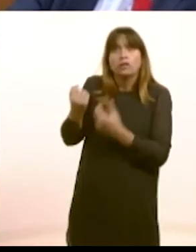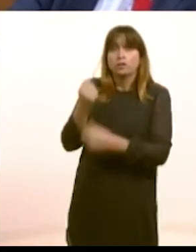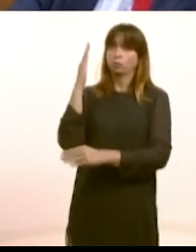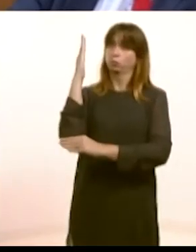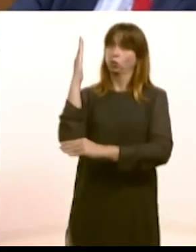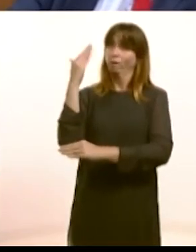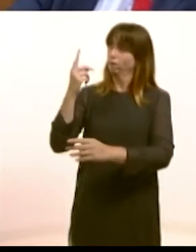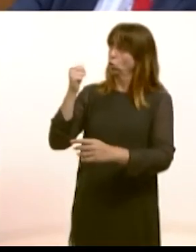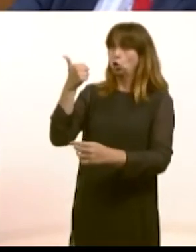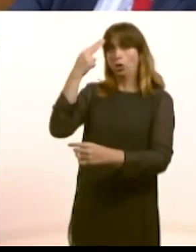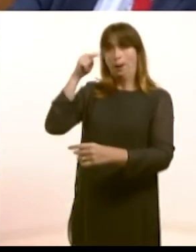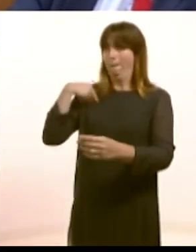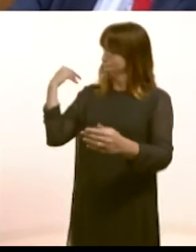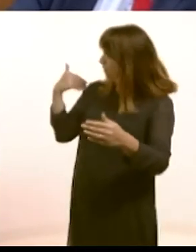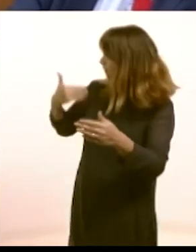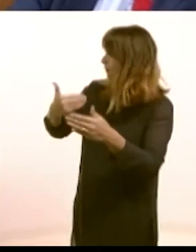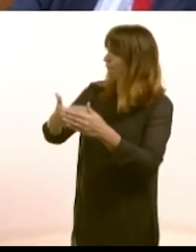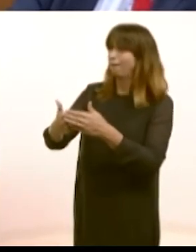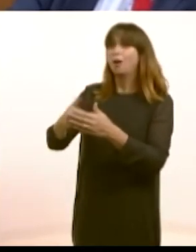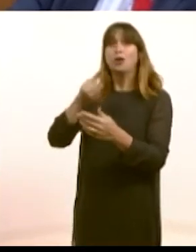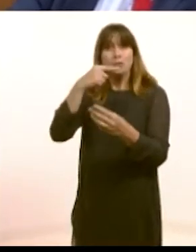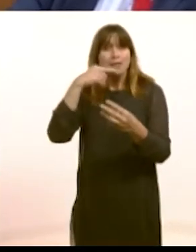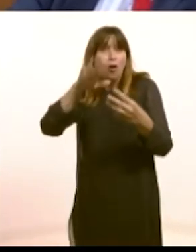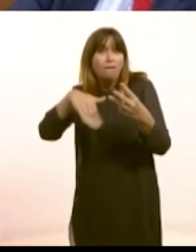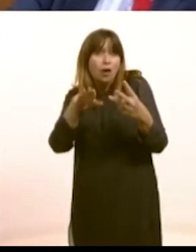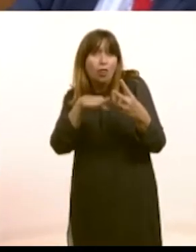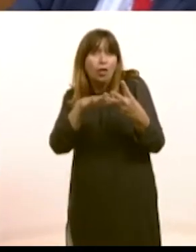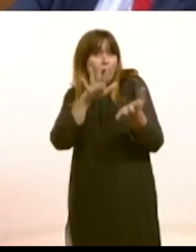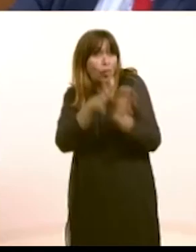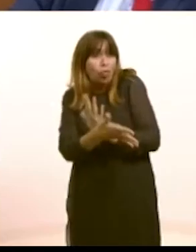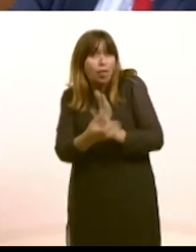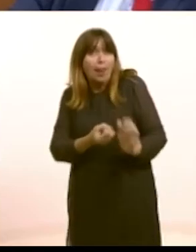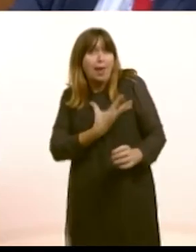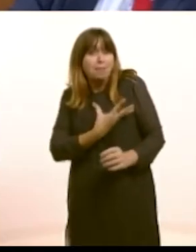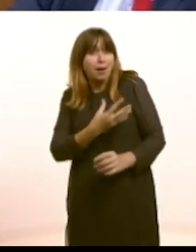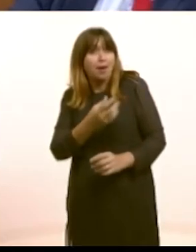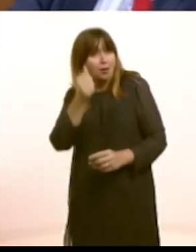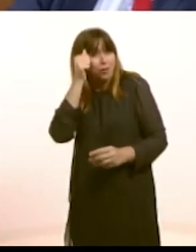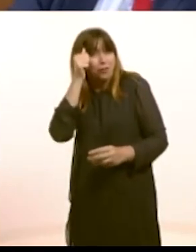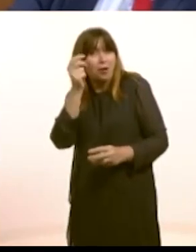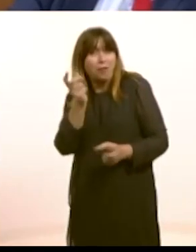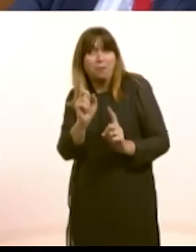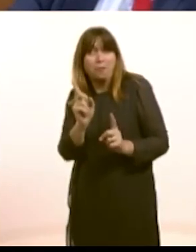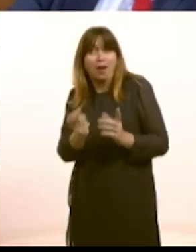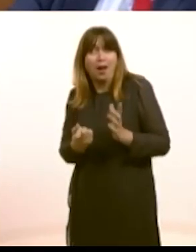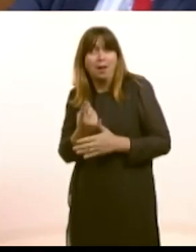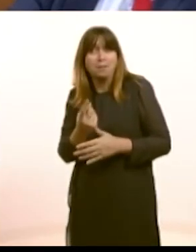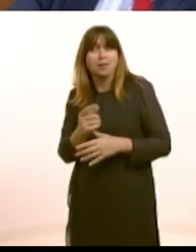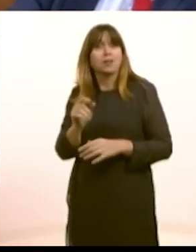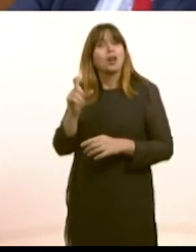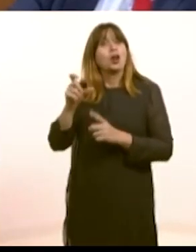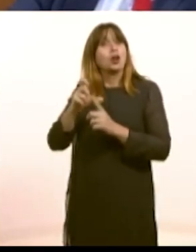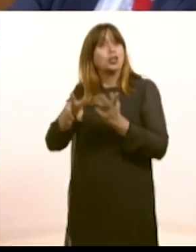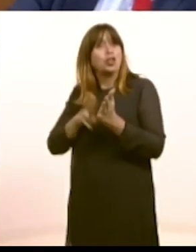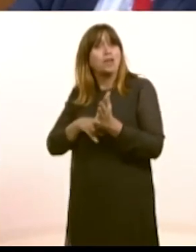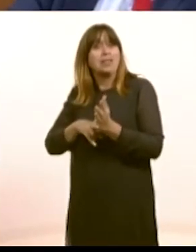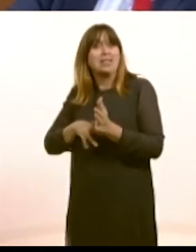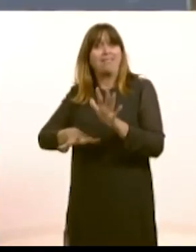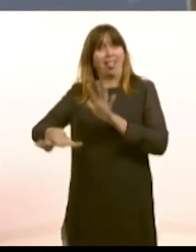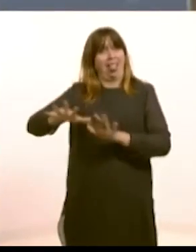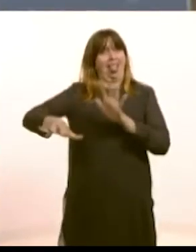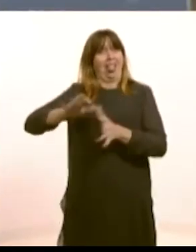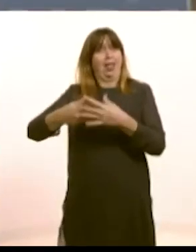he talks of a trilogy. The second part of the trilogy, of course, was the defeat and backward peddling of the Conservative Party in the elections